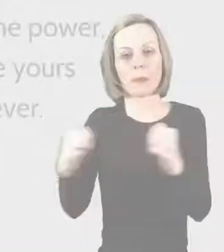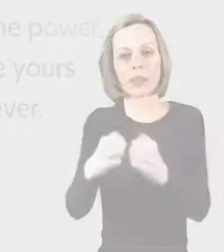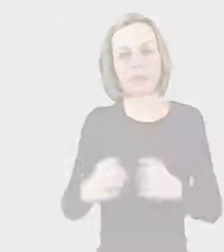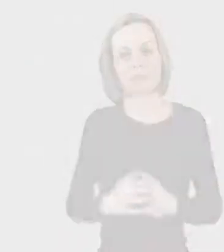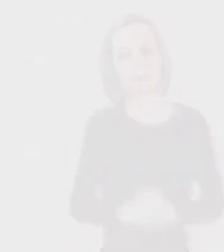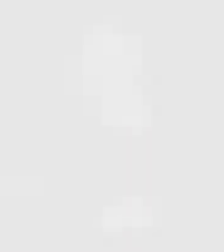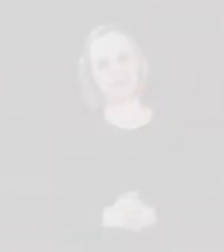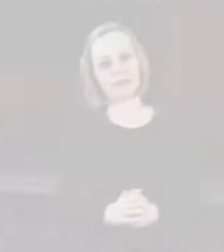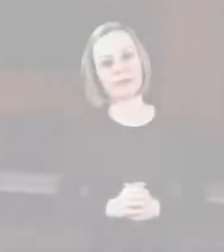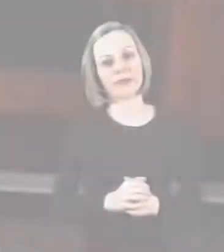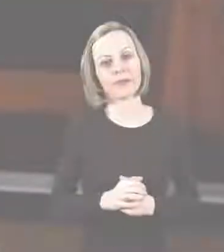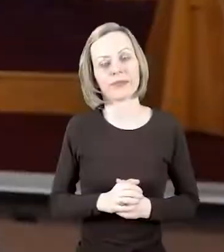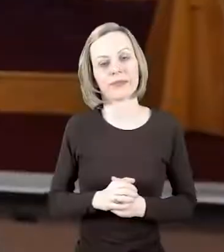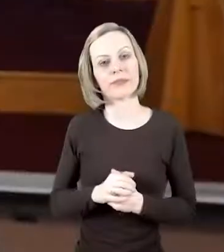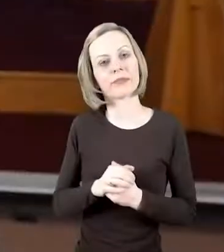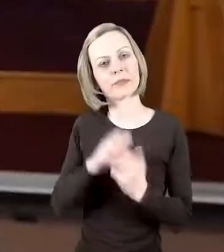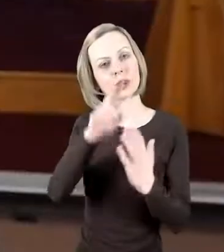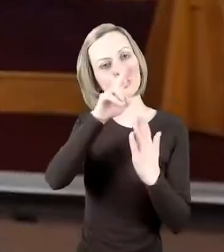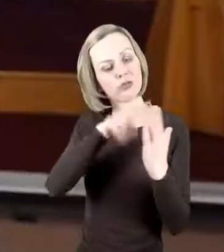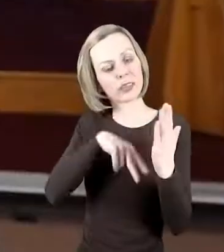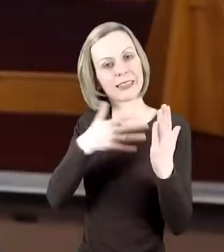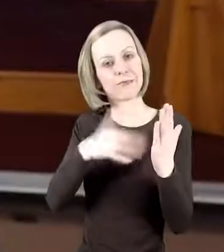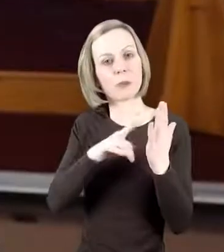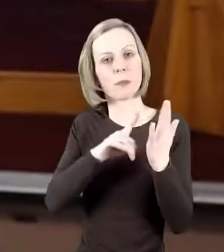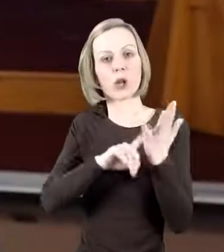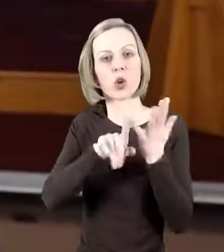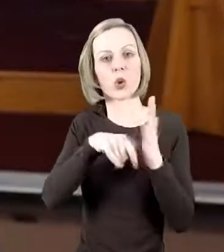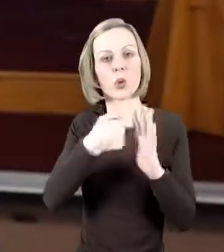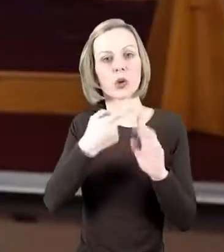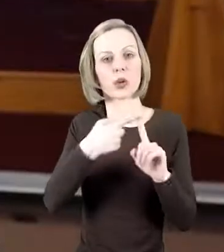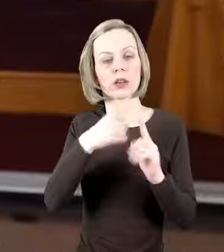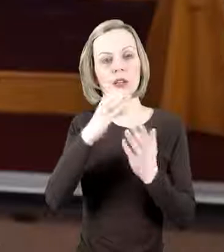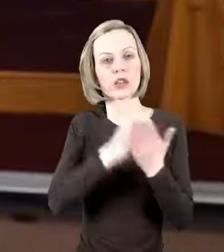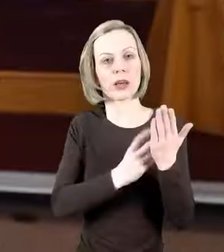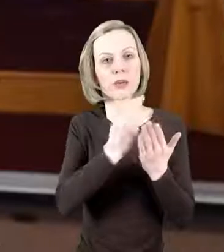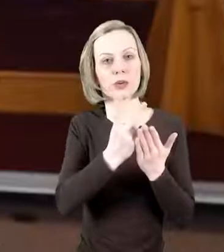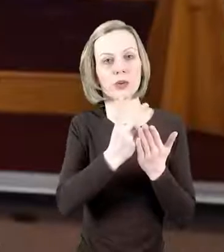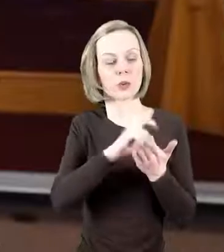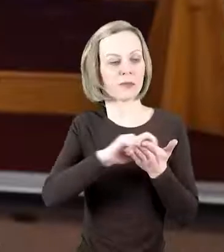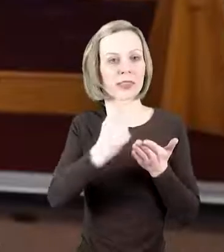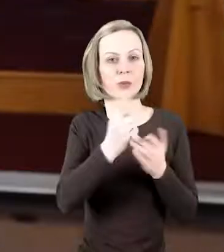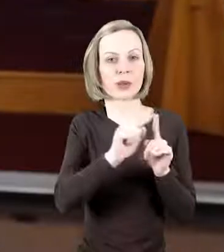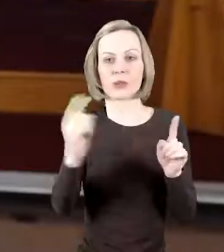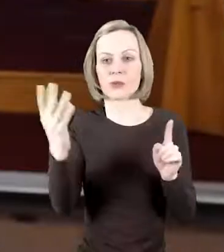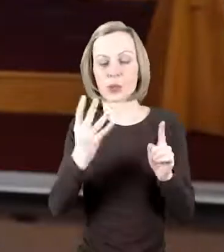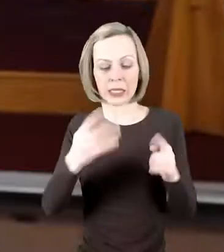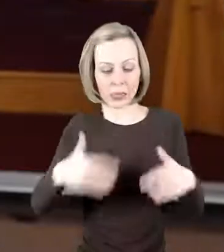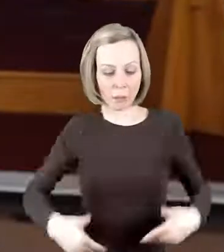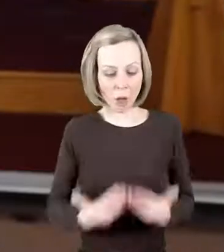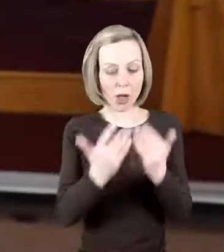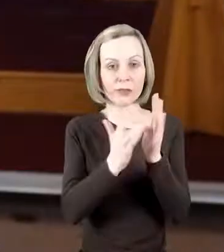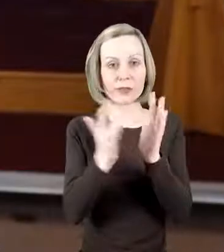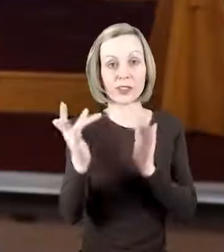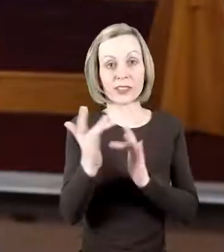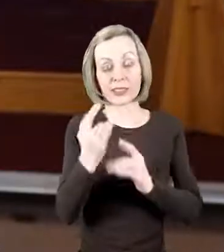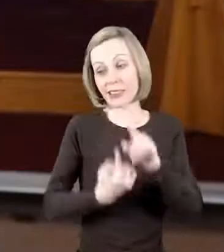Amen. The reading is taken from Luke chapter 2, verses 1 to 14, the birth of Jesus.